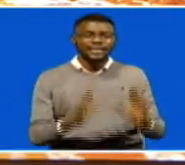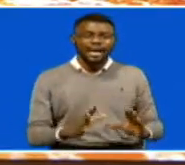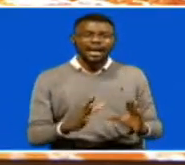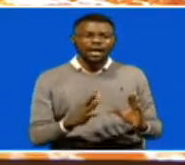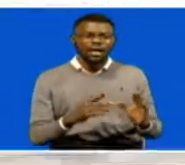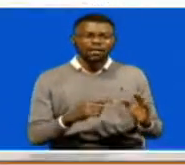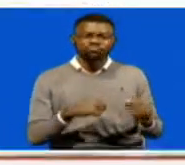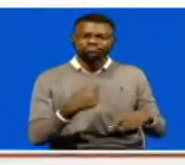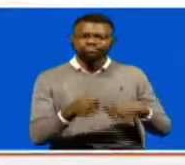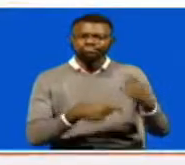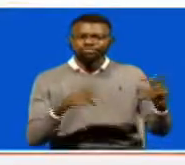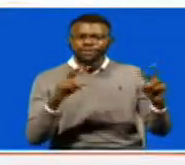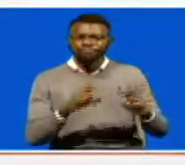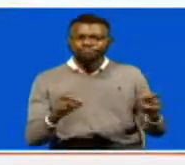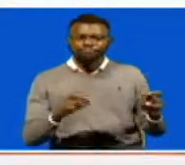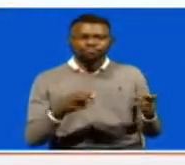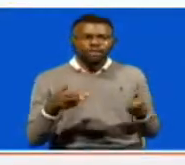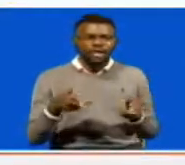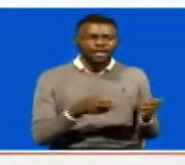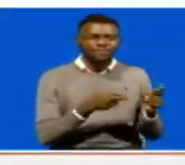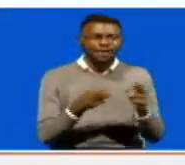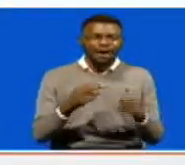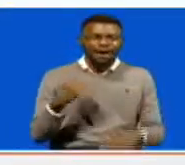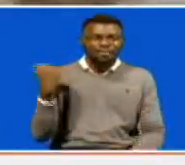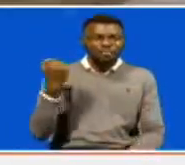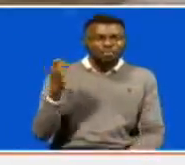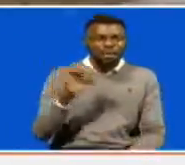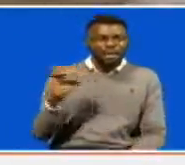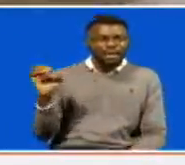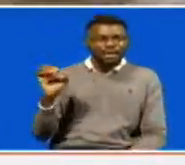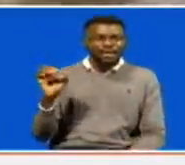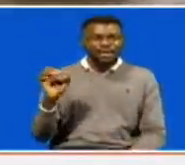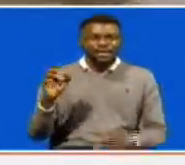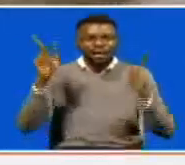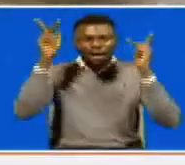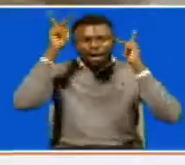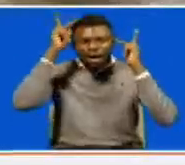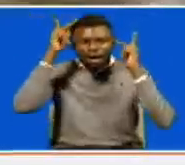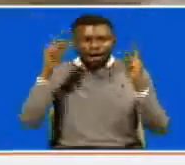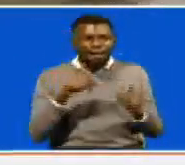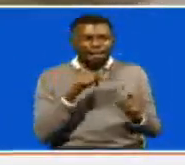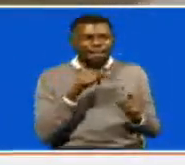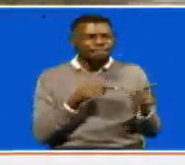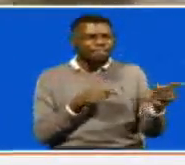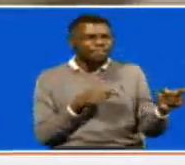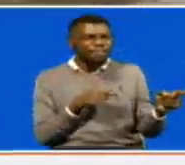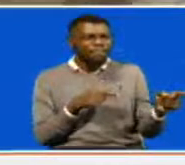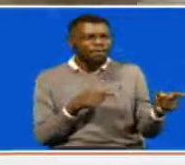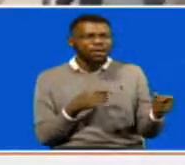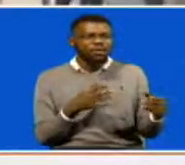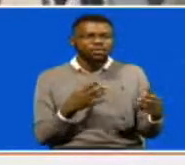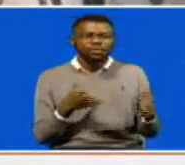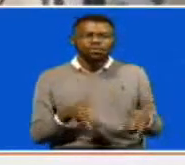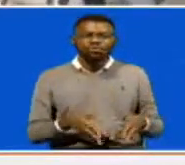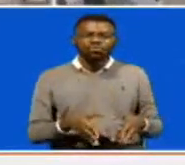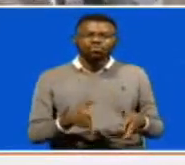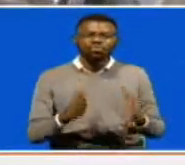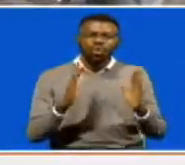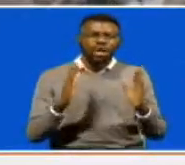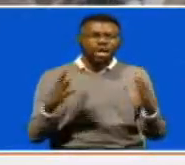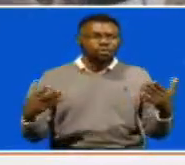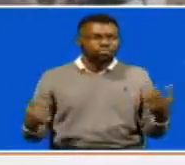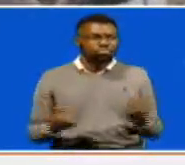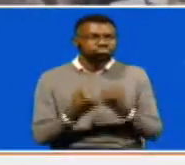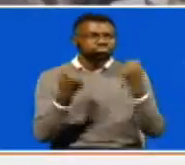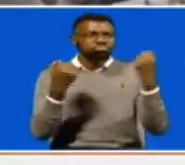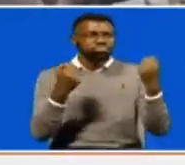in River Lusumu in Mumias East, Kakamega County. Joseph Ayoti was involved in a road accident on the river's bridge,